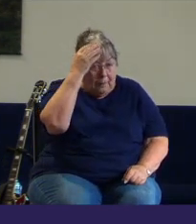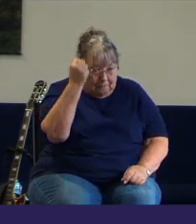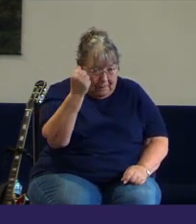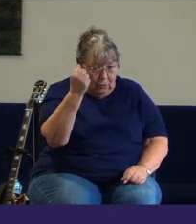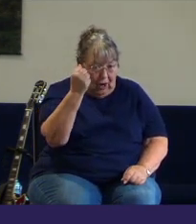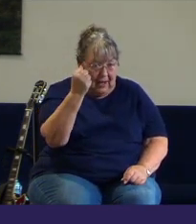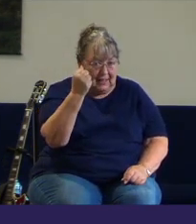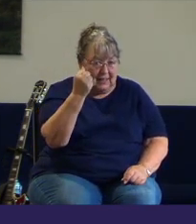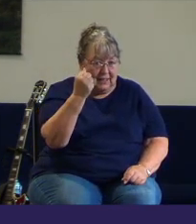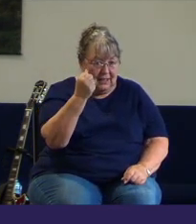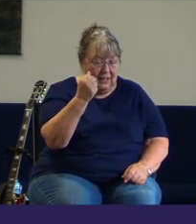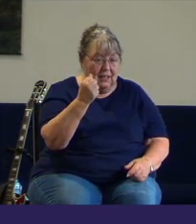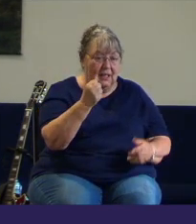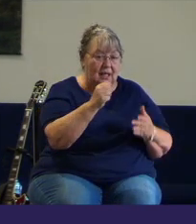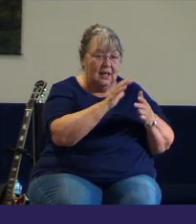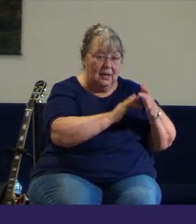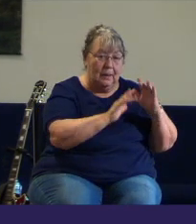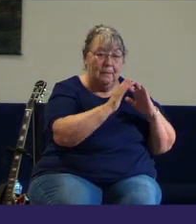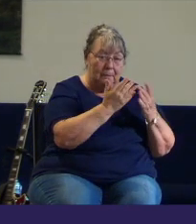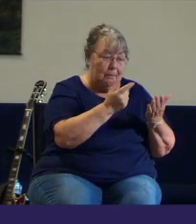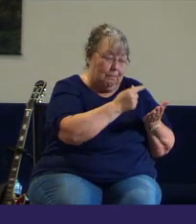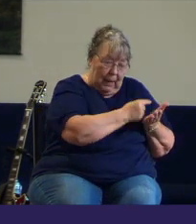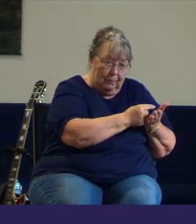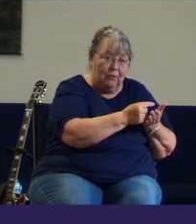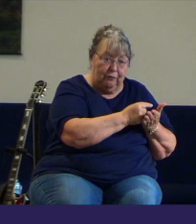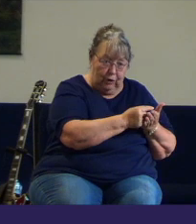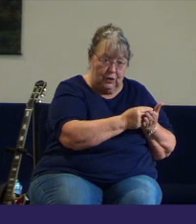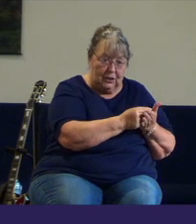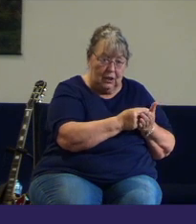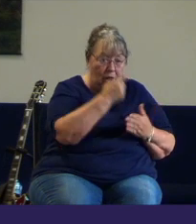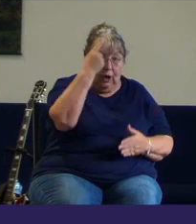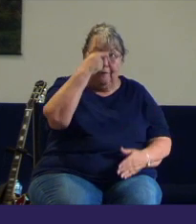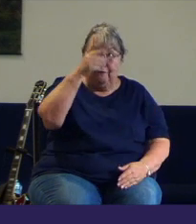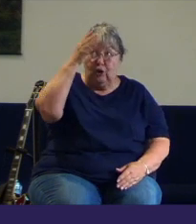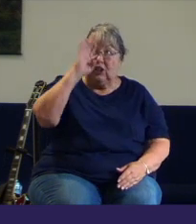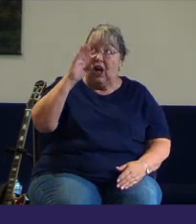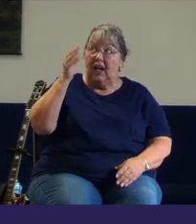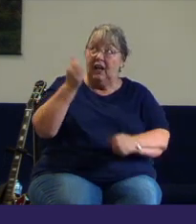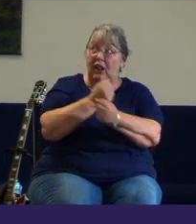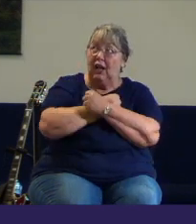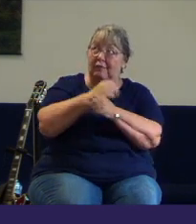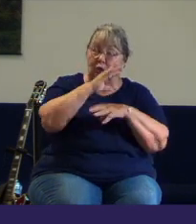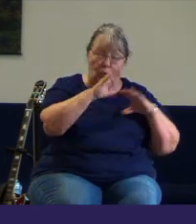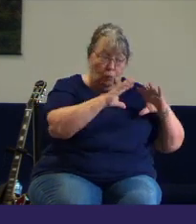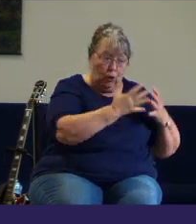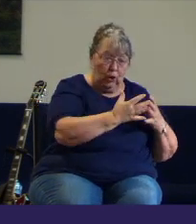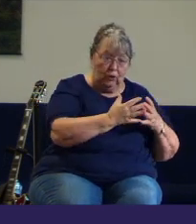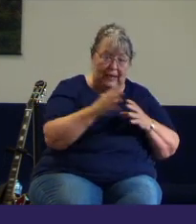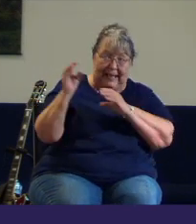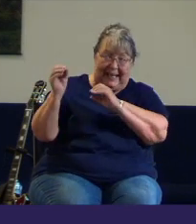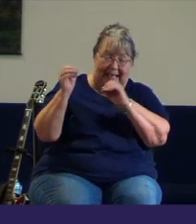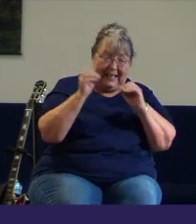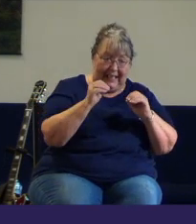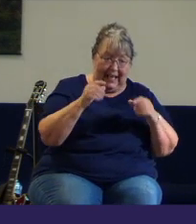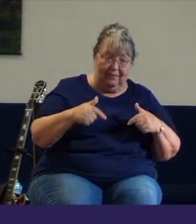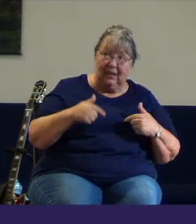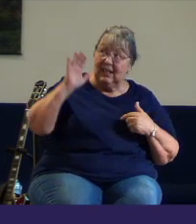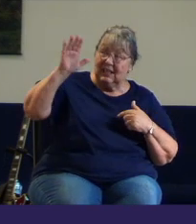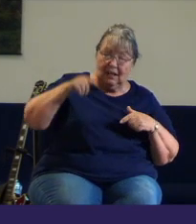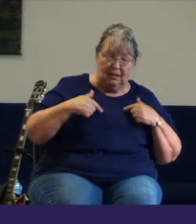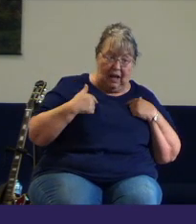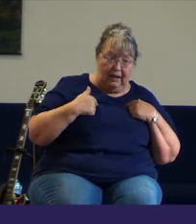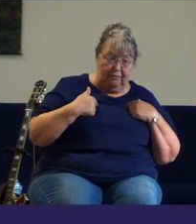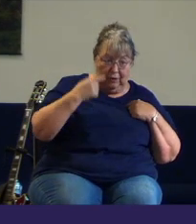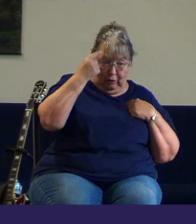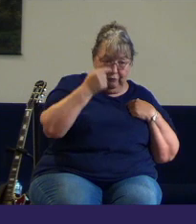encouraged to that, right? So we should have a Bible verse that we can write. For God so loved the world that he gave, and he gave for you as well. And